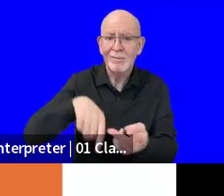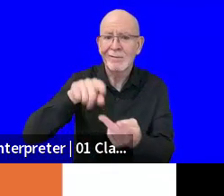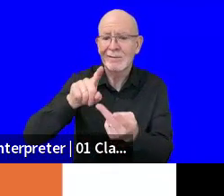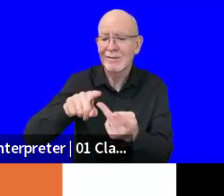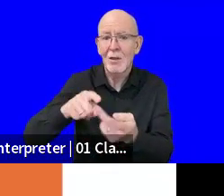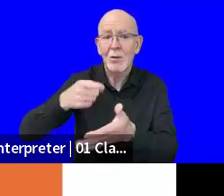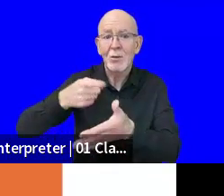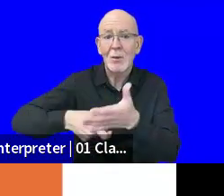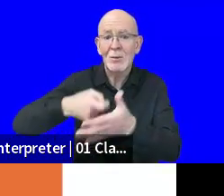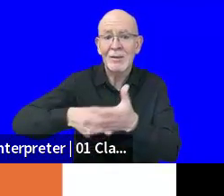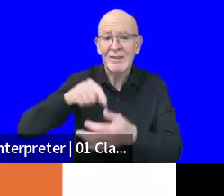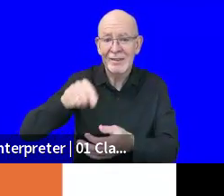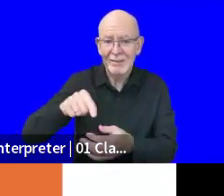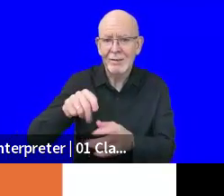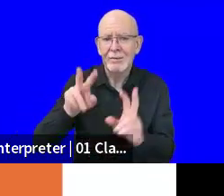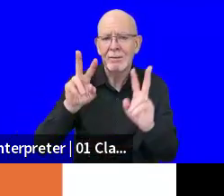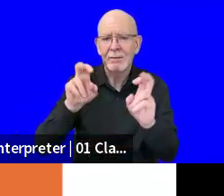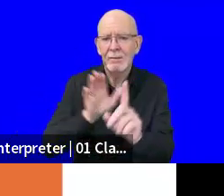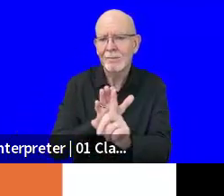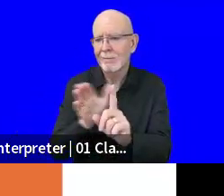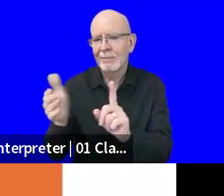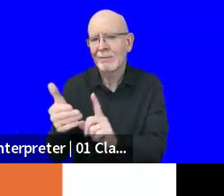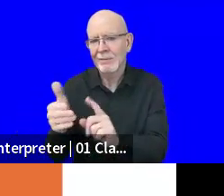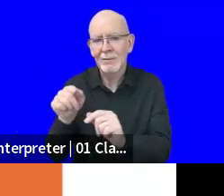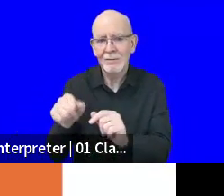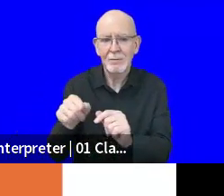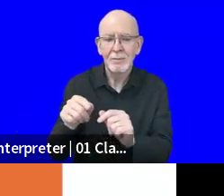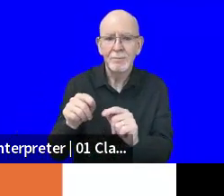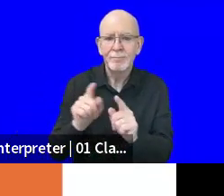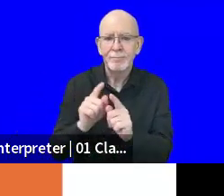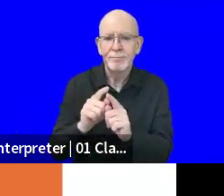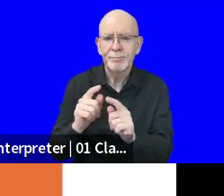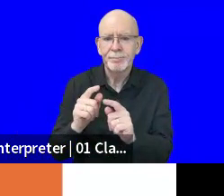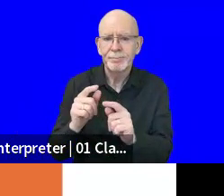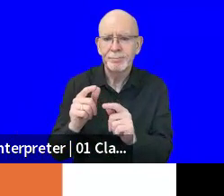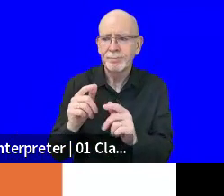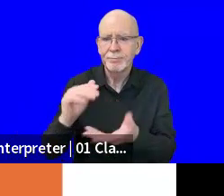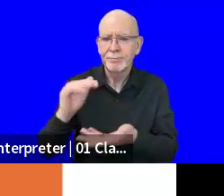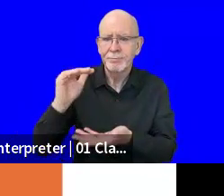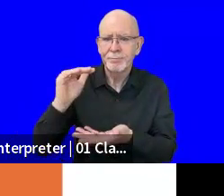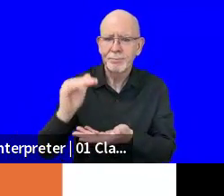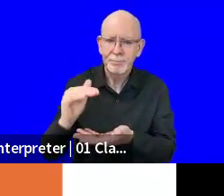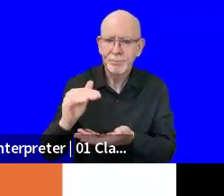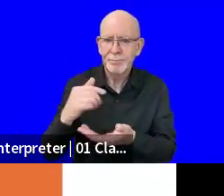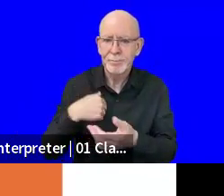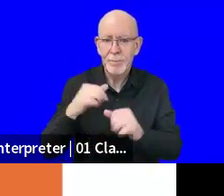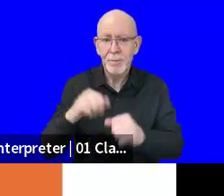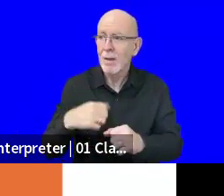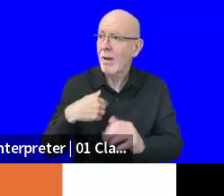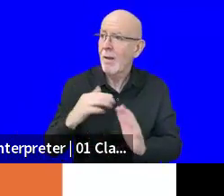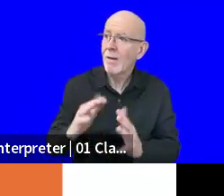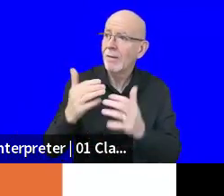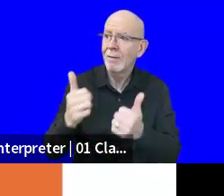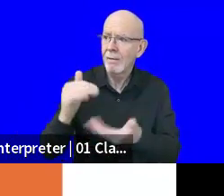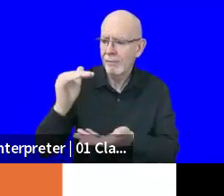a reduction in the ability to generate a livelihood. So when we talk about direct costs,